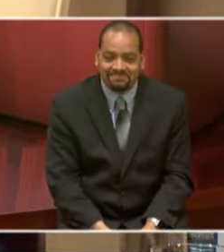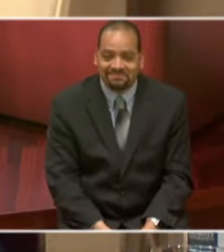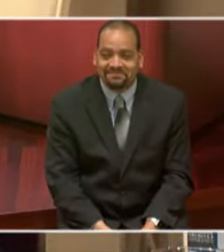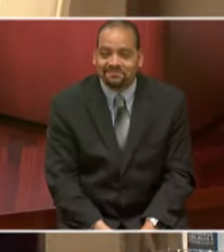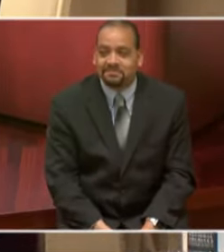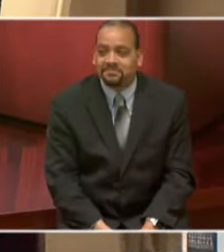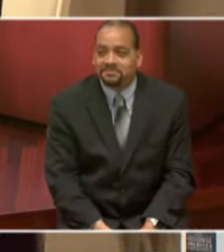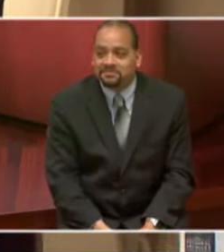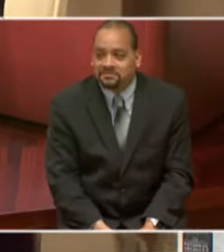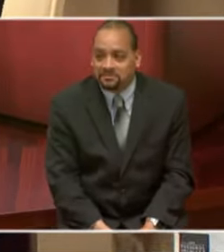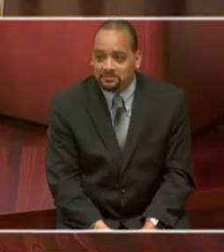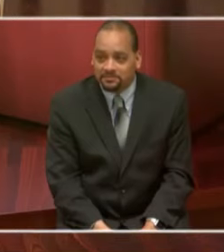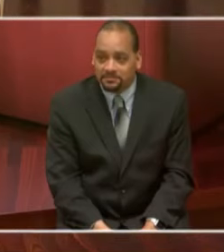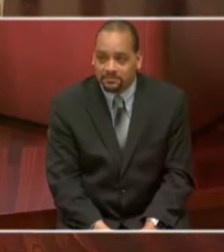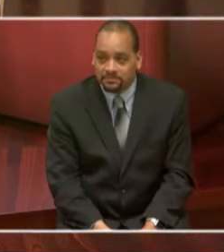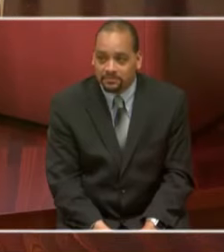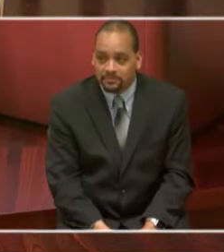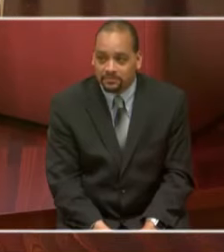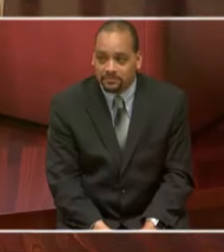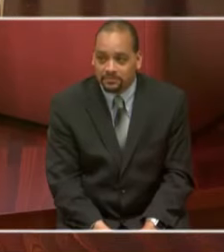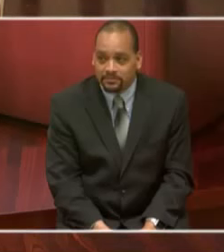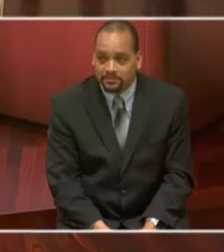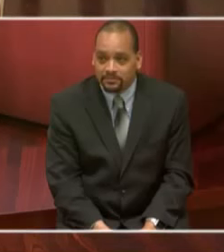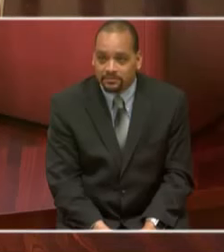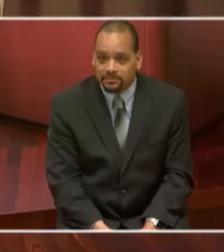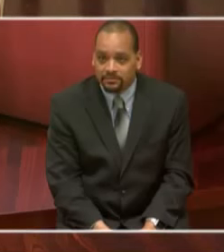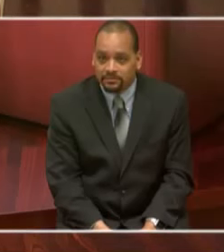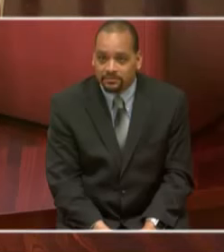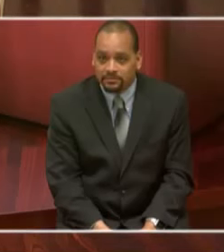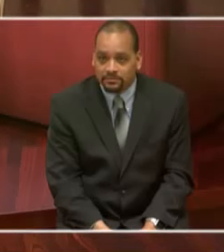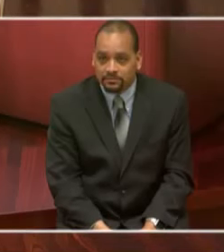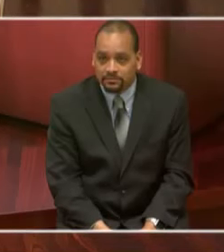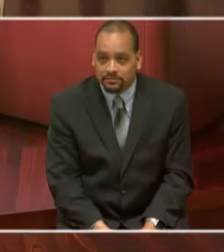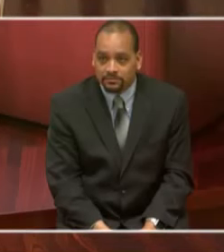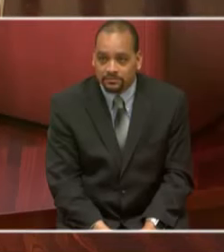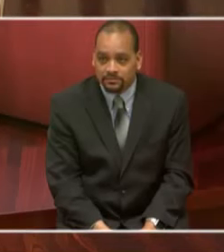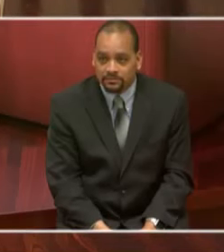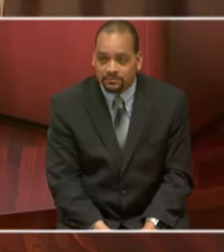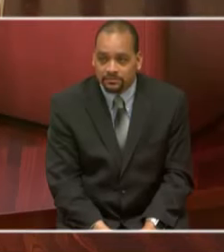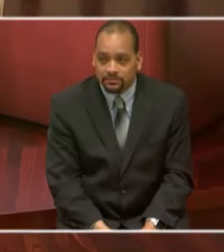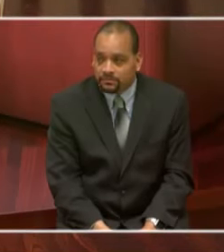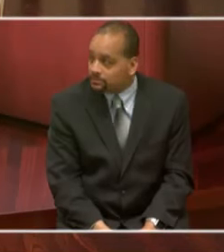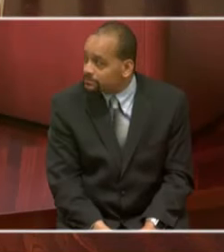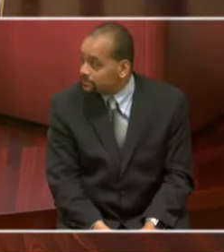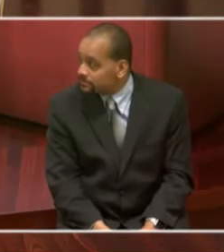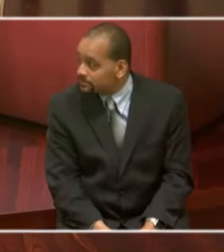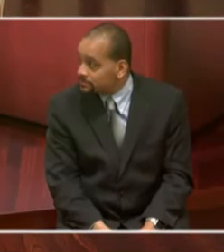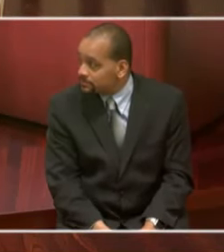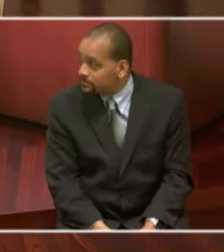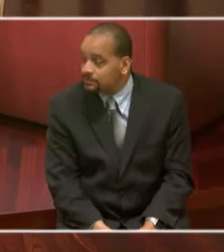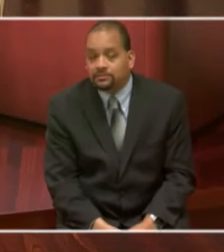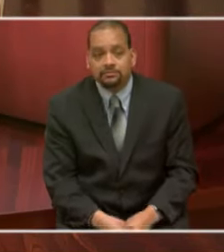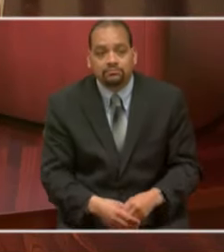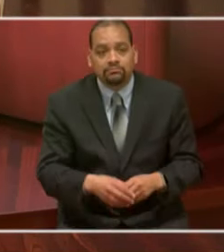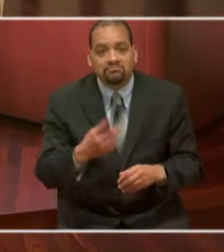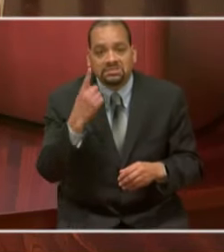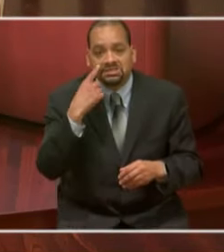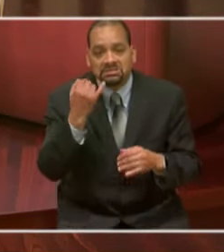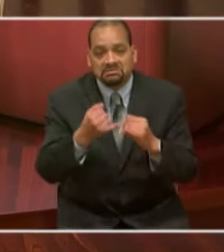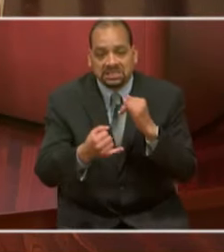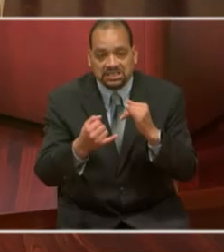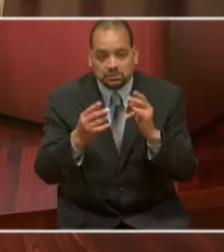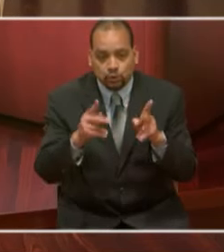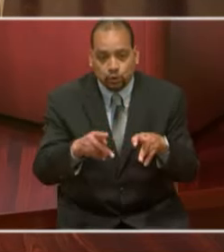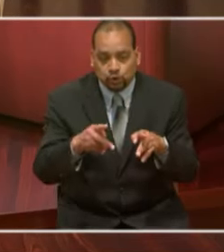63. And when these young people finished their presentation, they asked the Americans, these members of Congress,